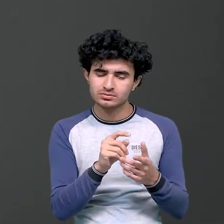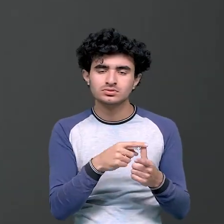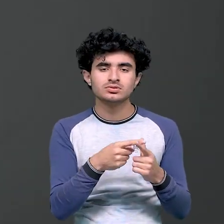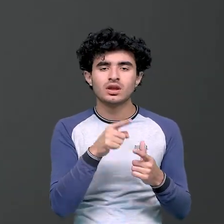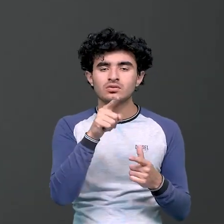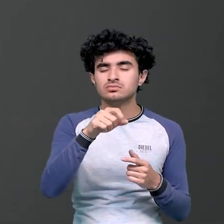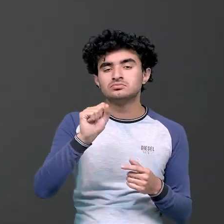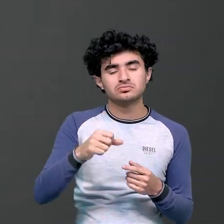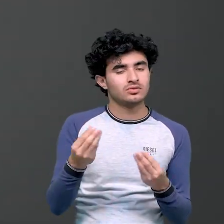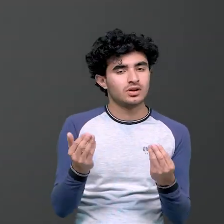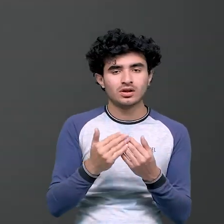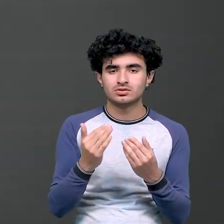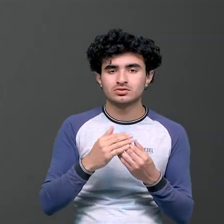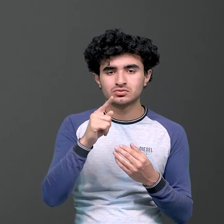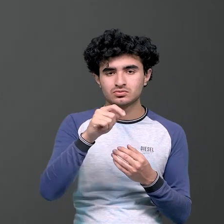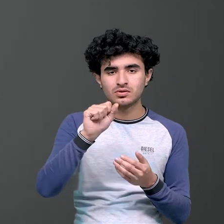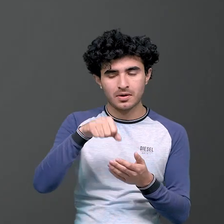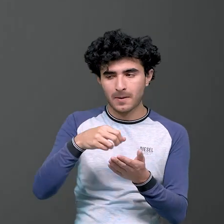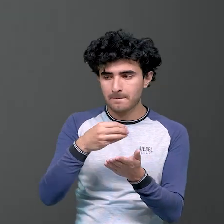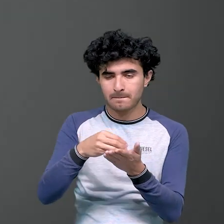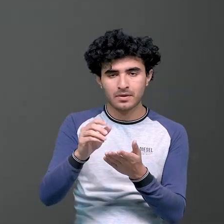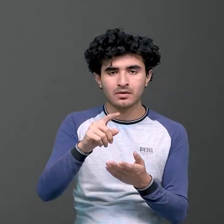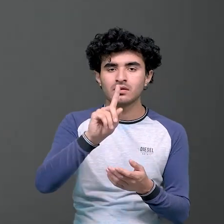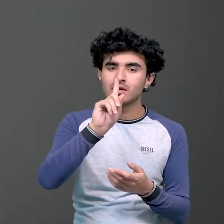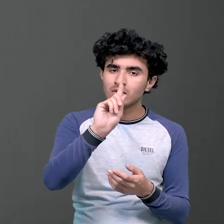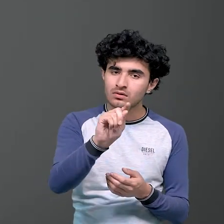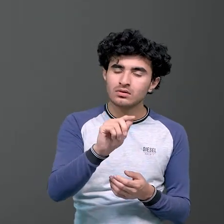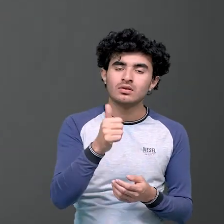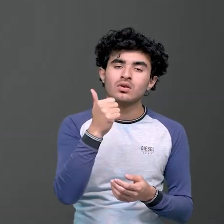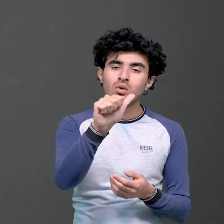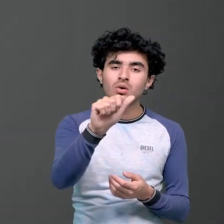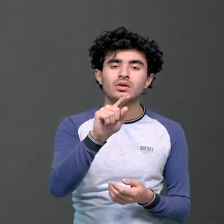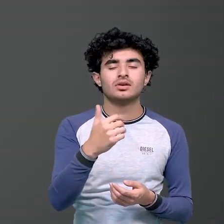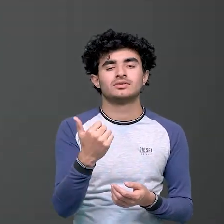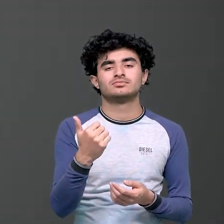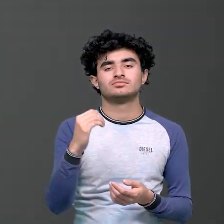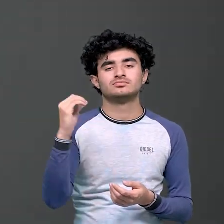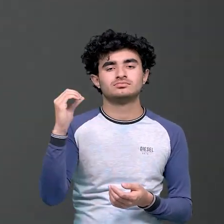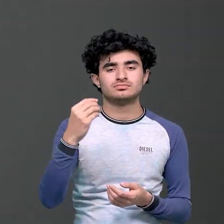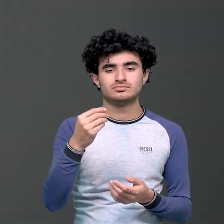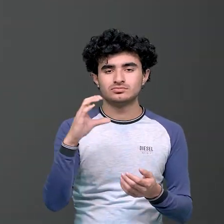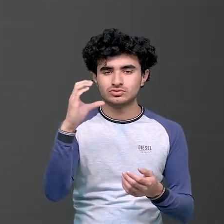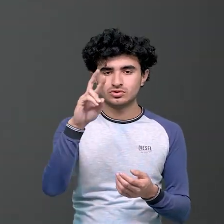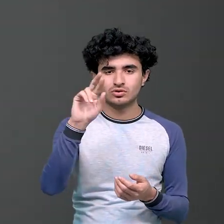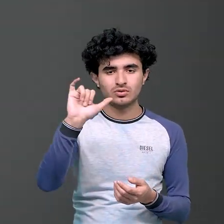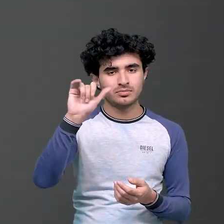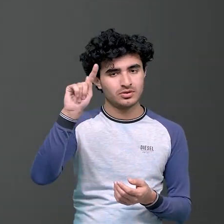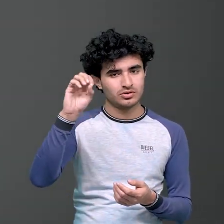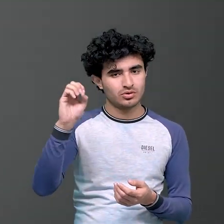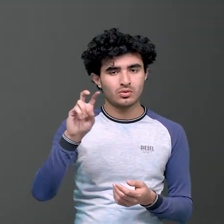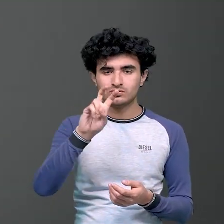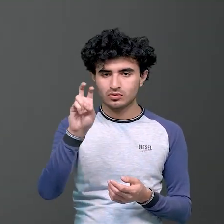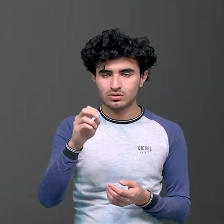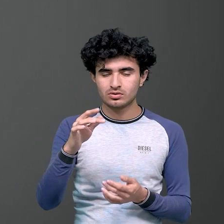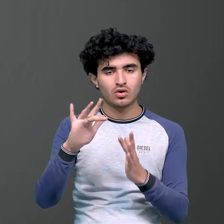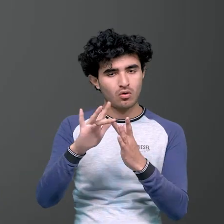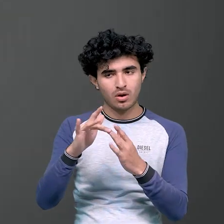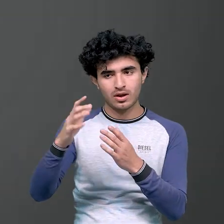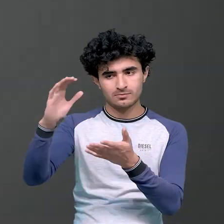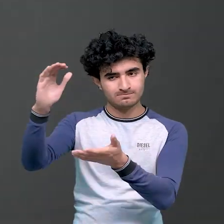limited returns on that specific interest rate, you can earn more by keeping